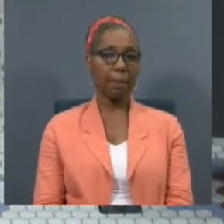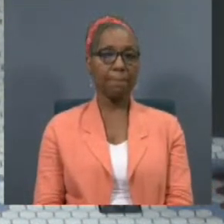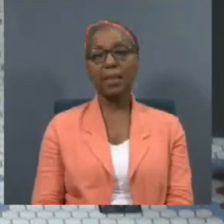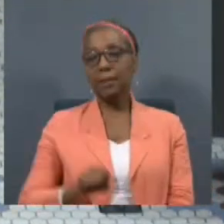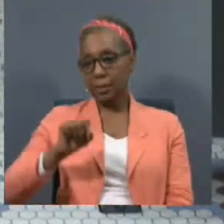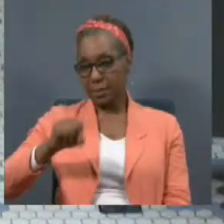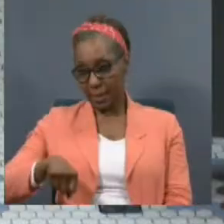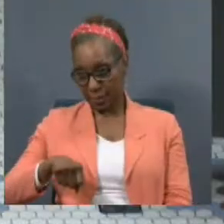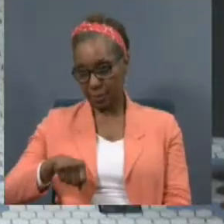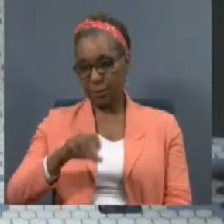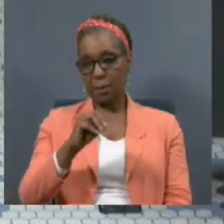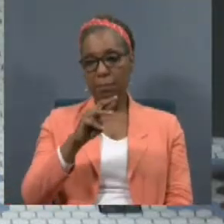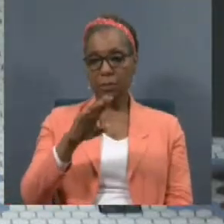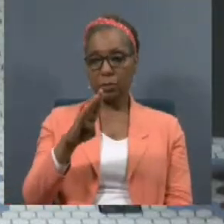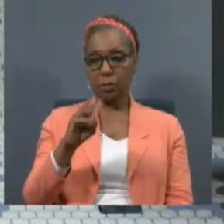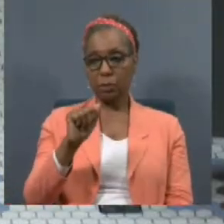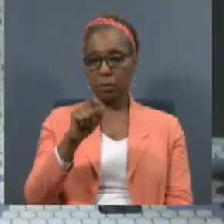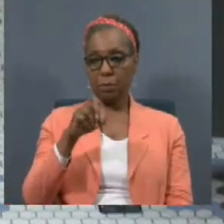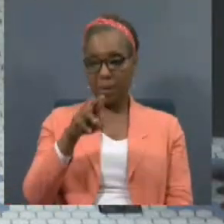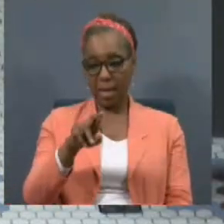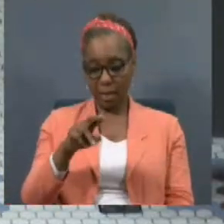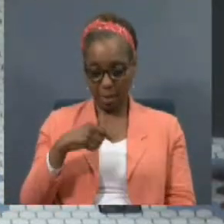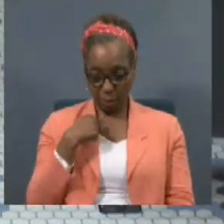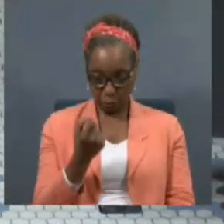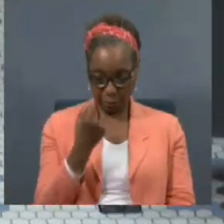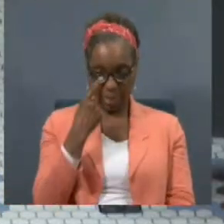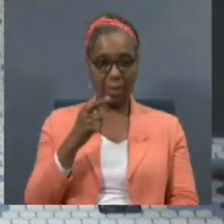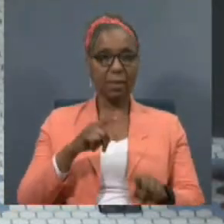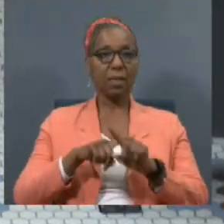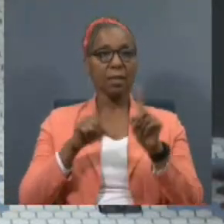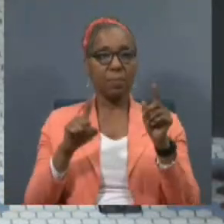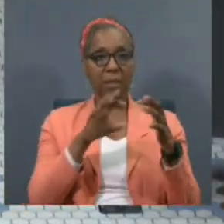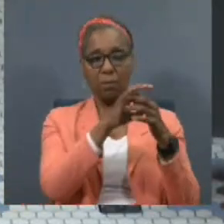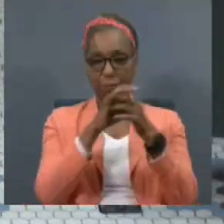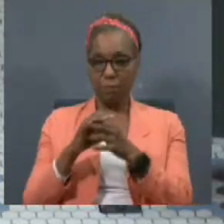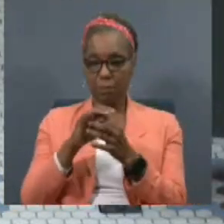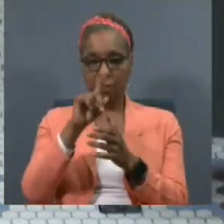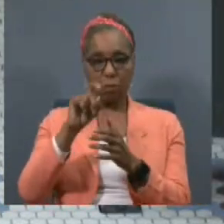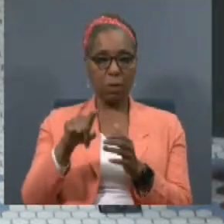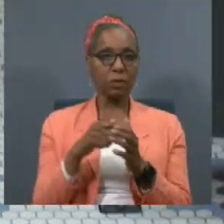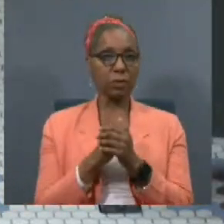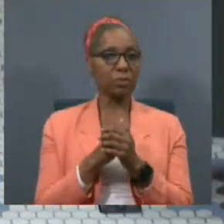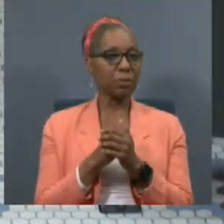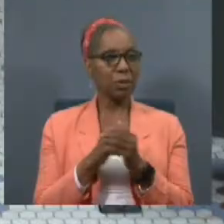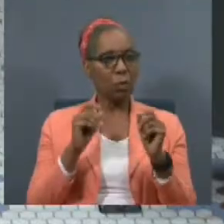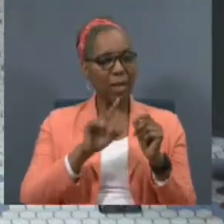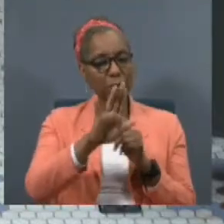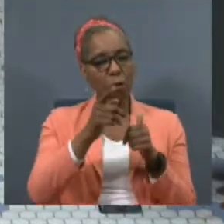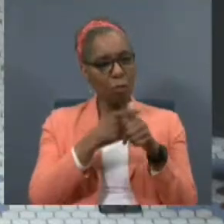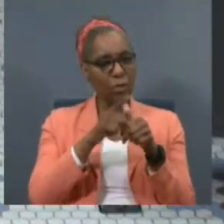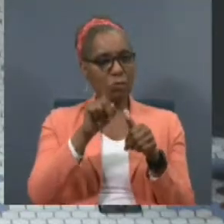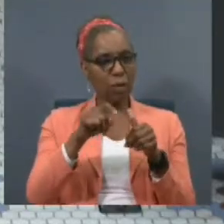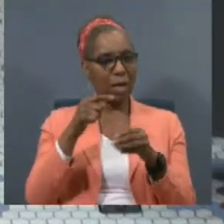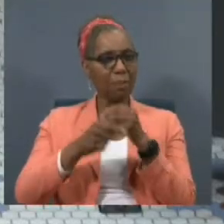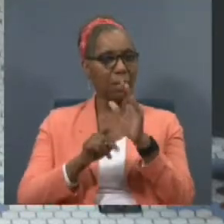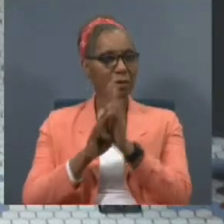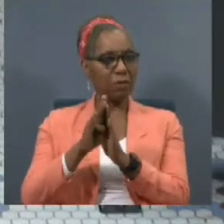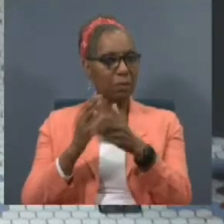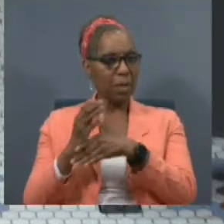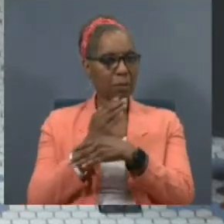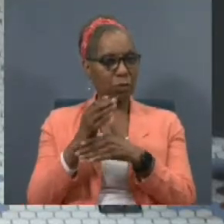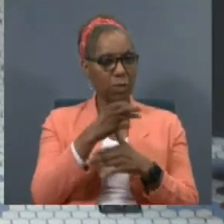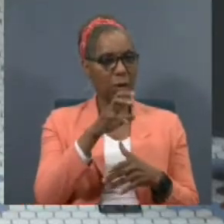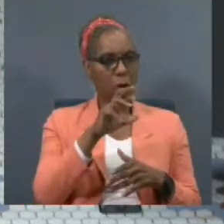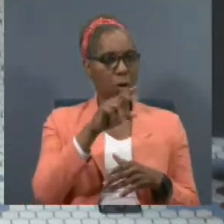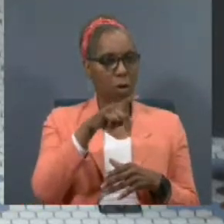Yes, sir, Mr. Baxter. Absolutely understand that. I think as it pertains to the question, what was your original question about development between